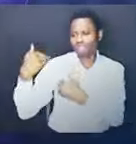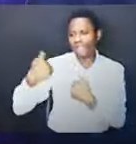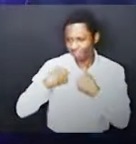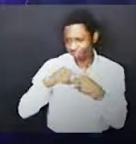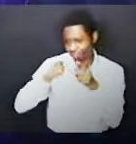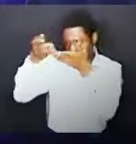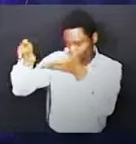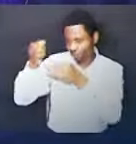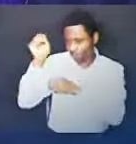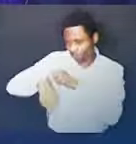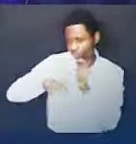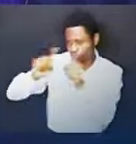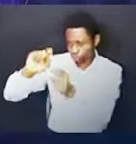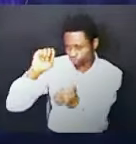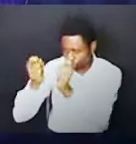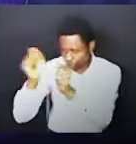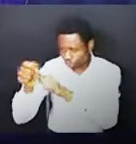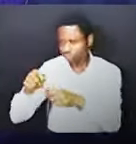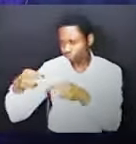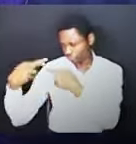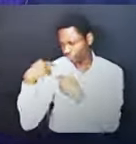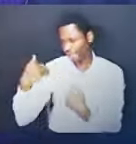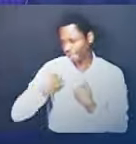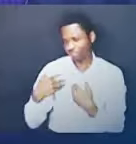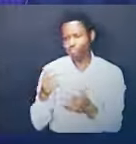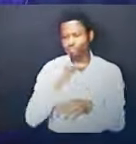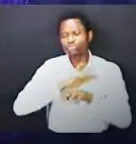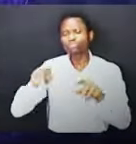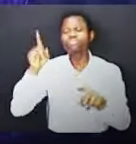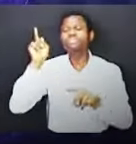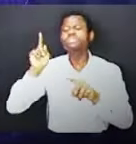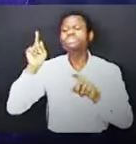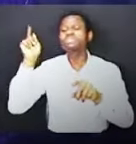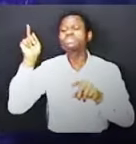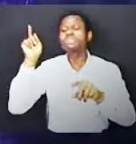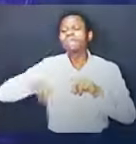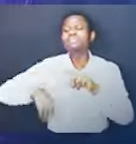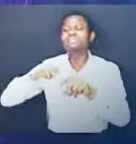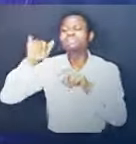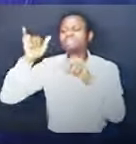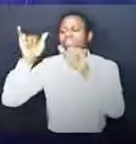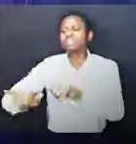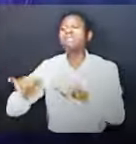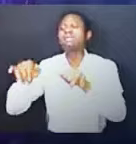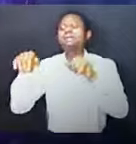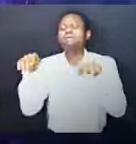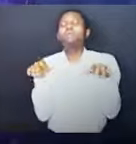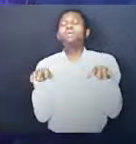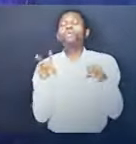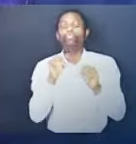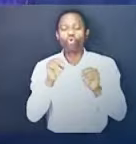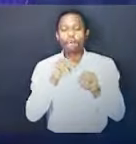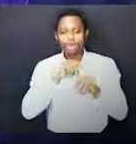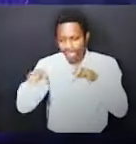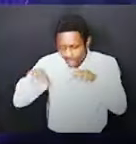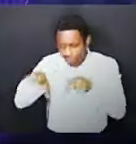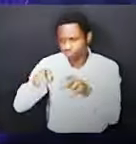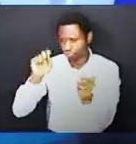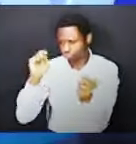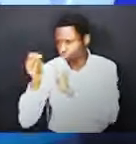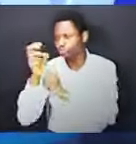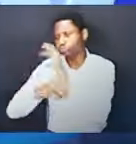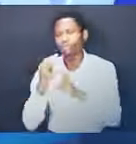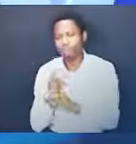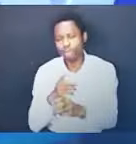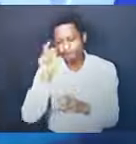we are here. Near Peso, be anybody who wants to say, when you must soon be a say, and sa, it will be us. That we should have the consciousness that we are